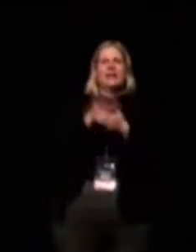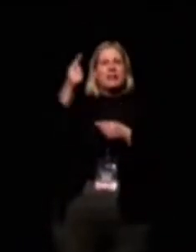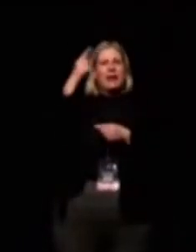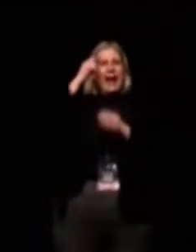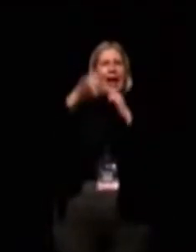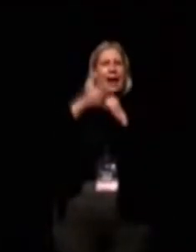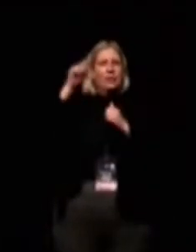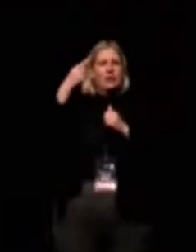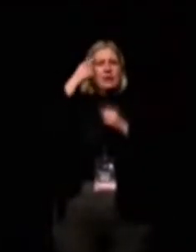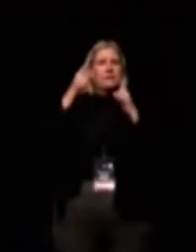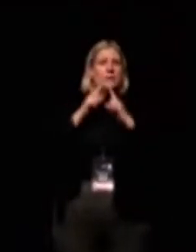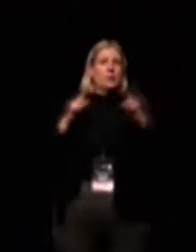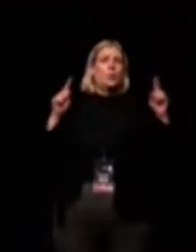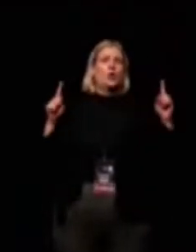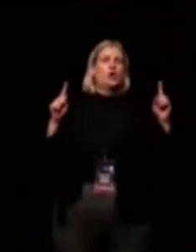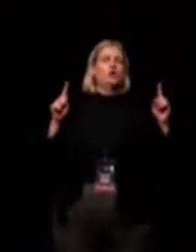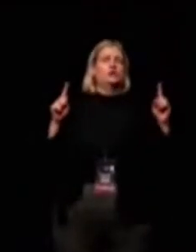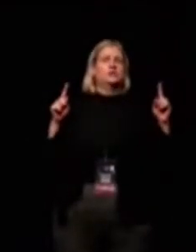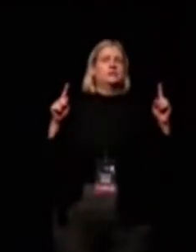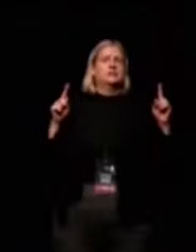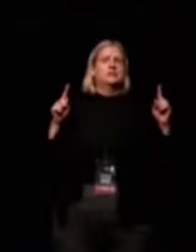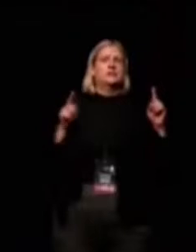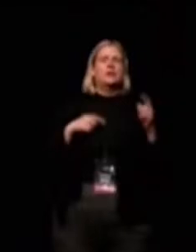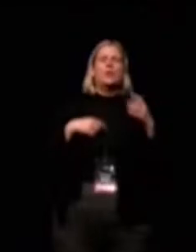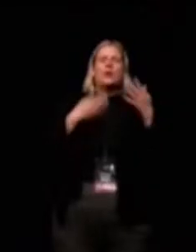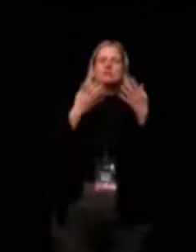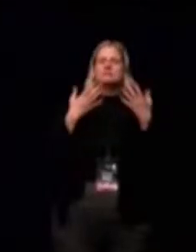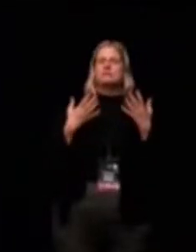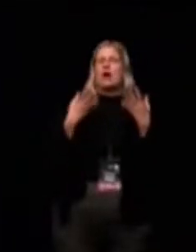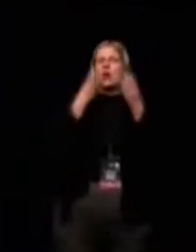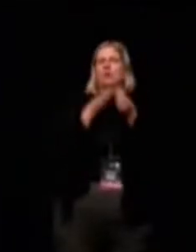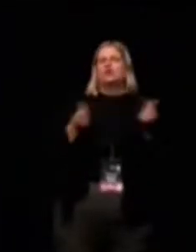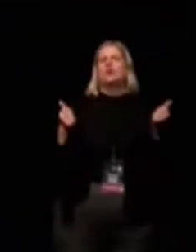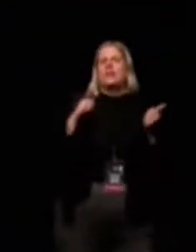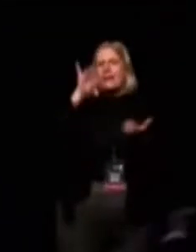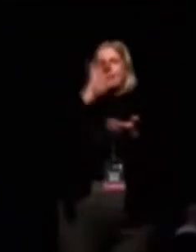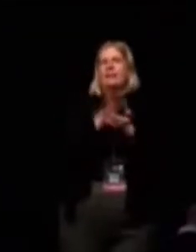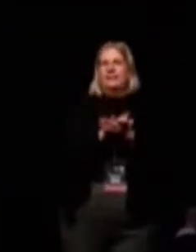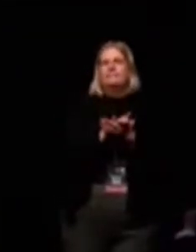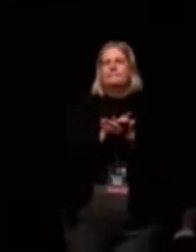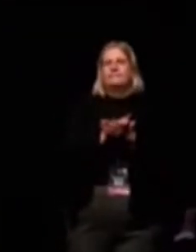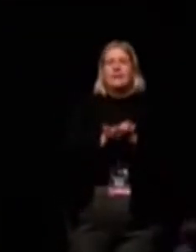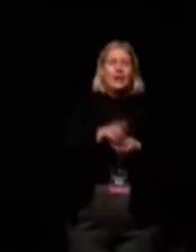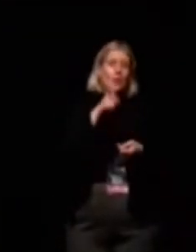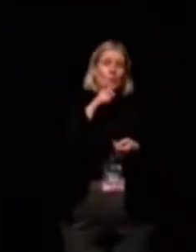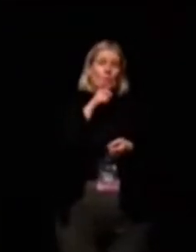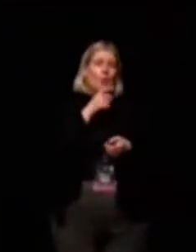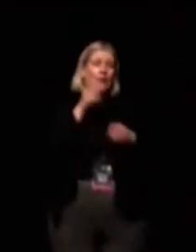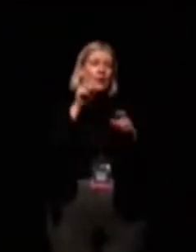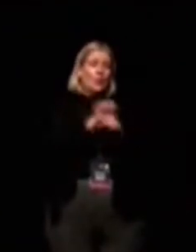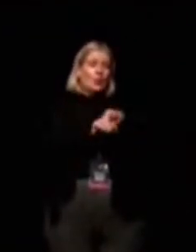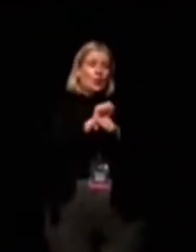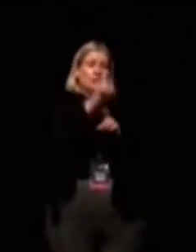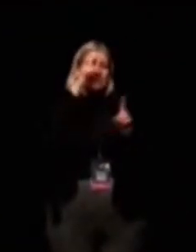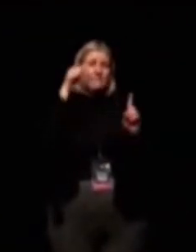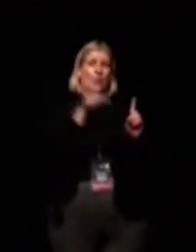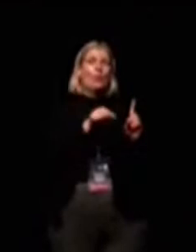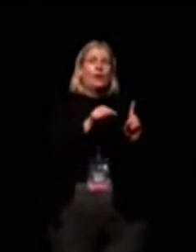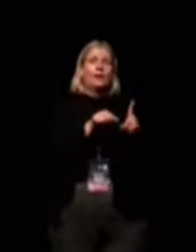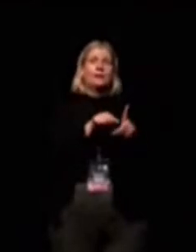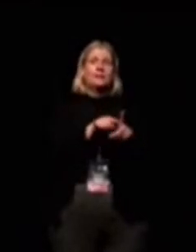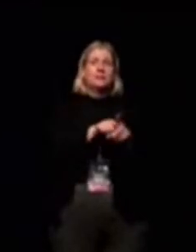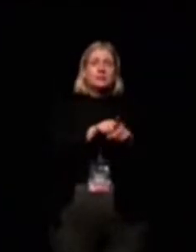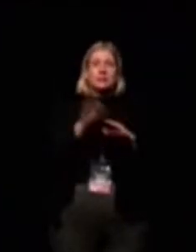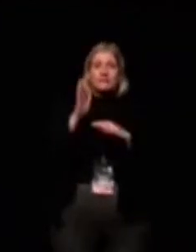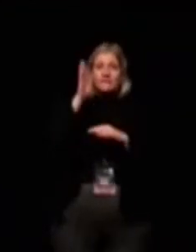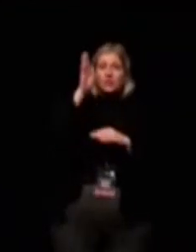government works, but more importantly, who it works for. And moving forward, we will not leave